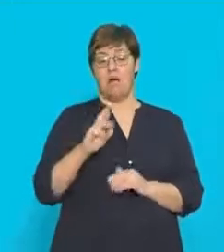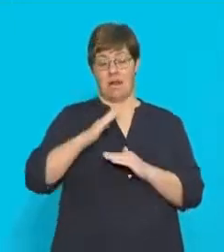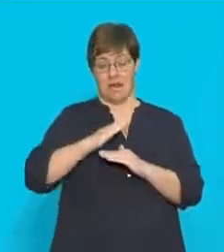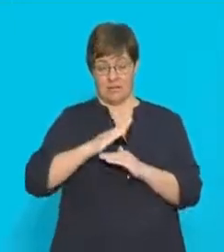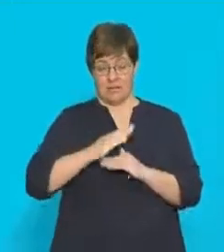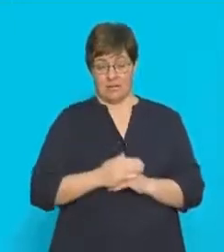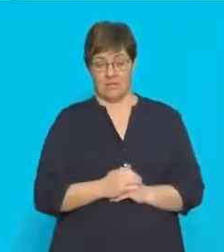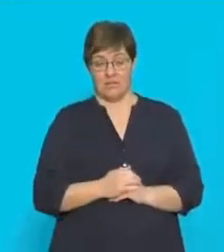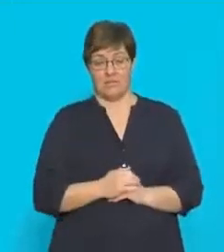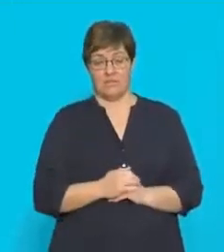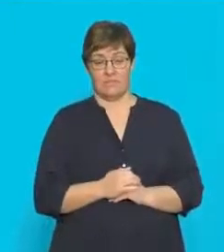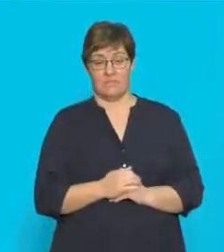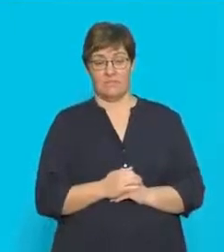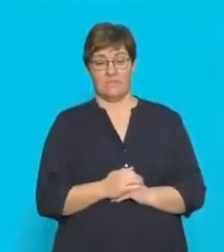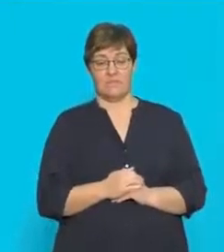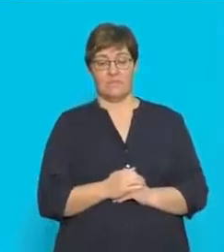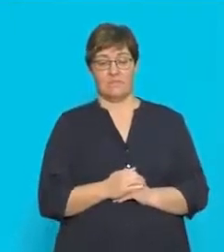angle R. So we got to find an angle.